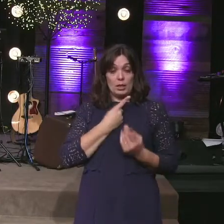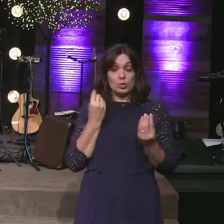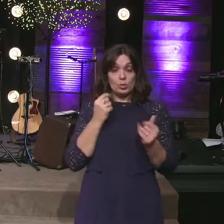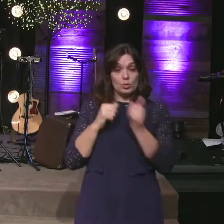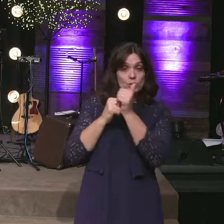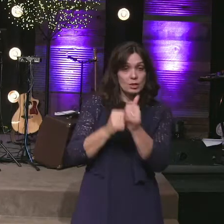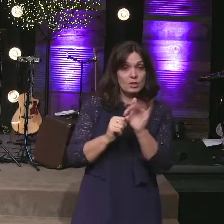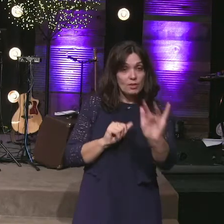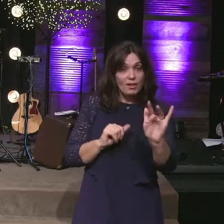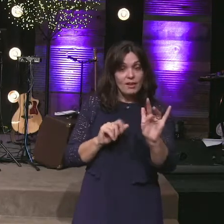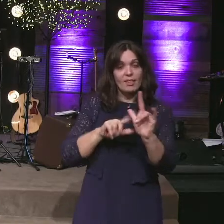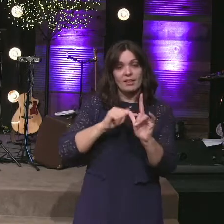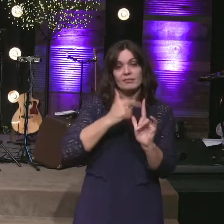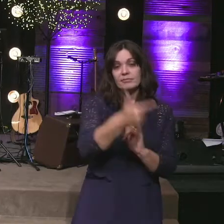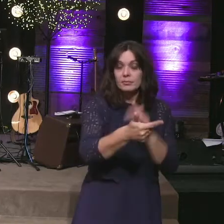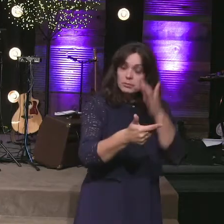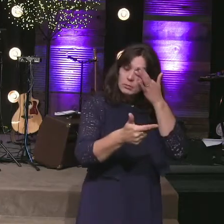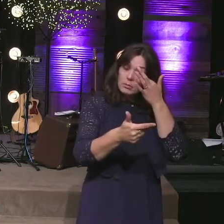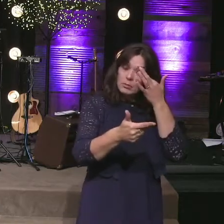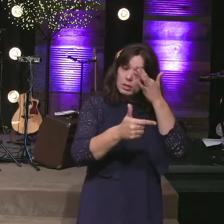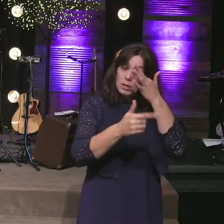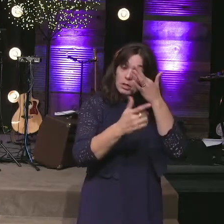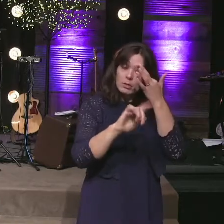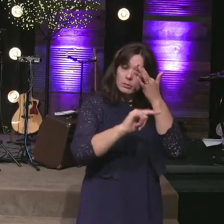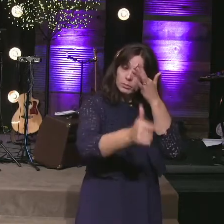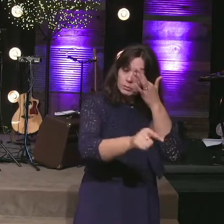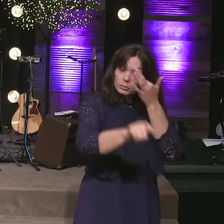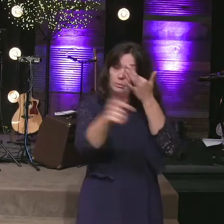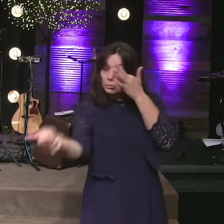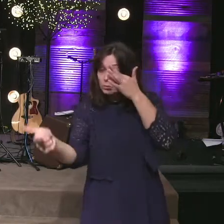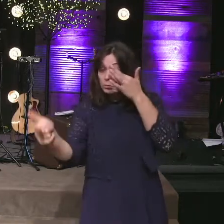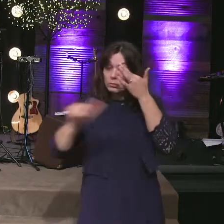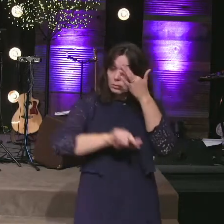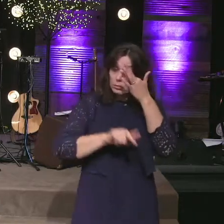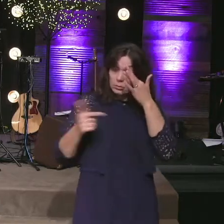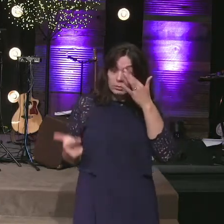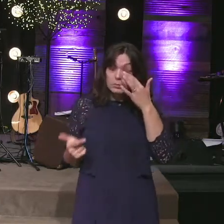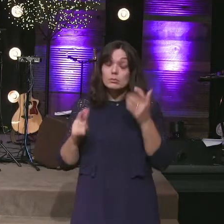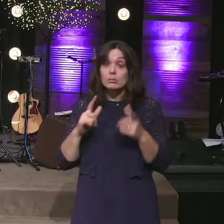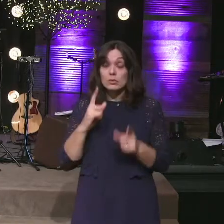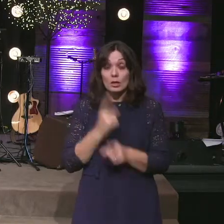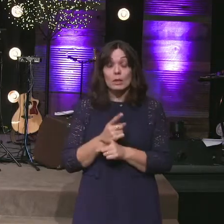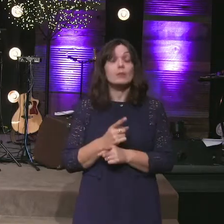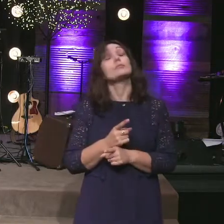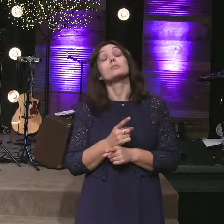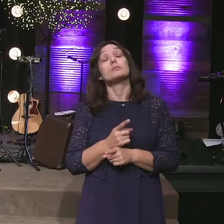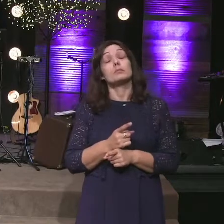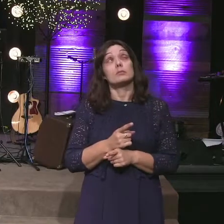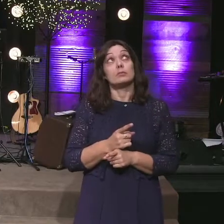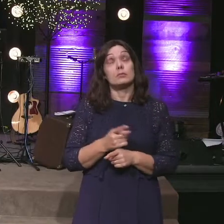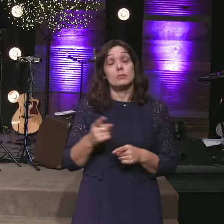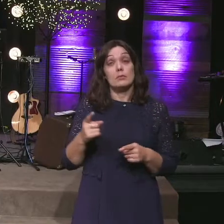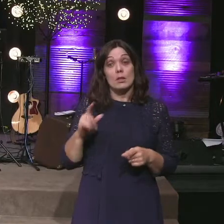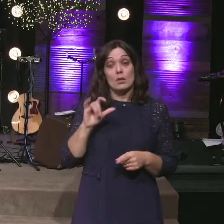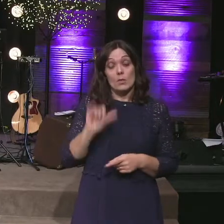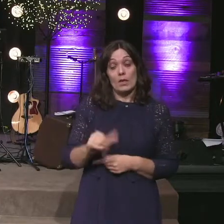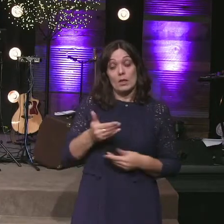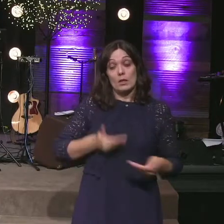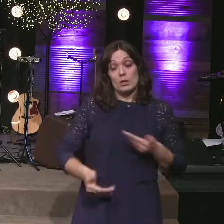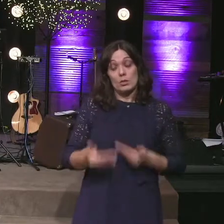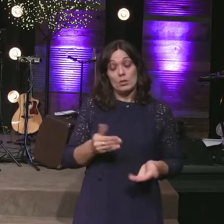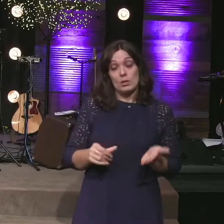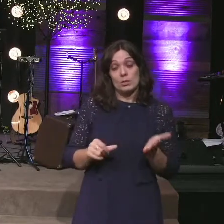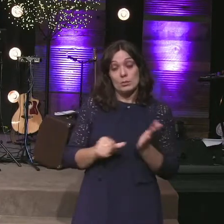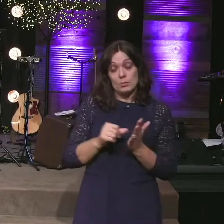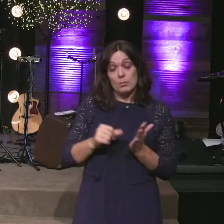you're it, and then you gotta tag somebody else, and then they're it. Well, in the introduction to this book that I'm reading, Rick